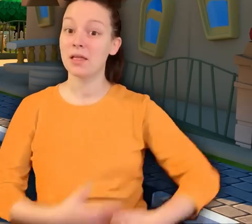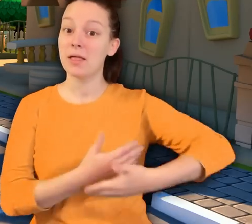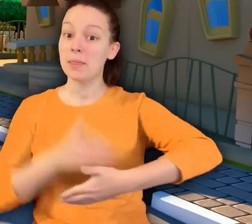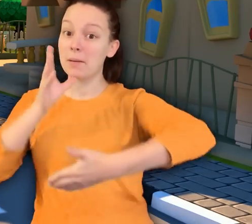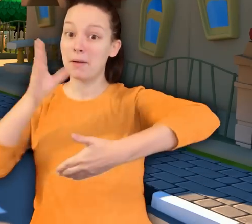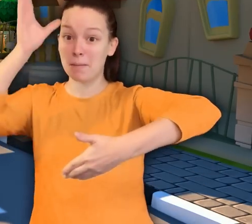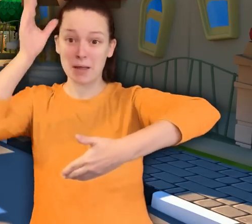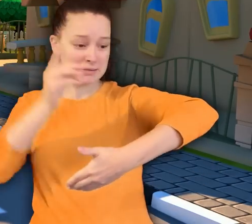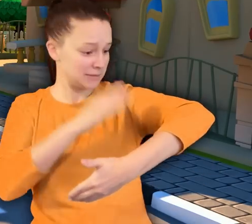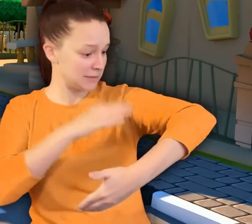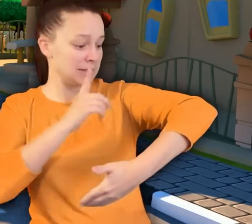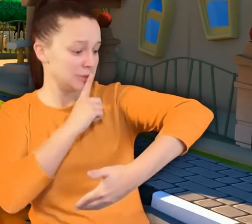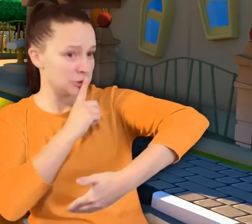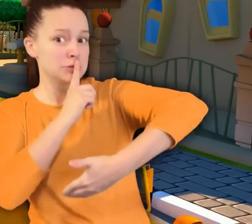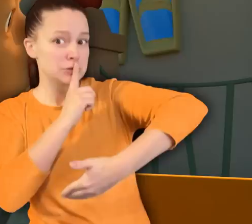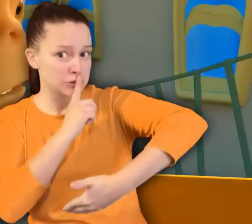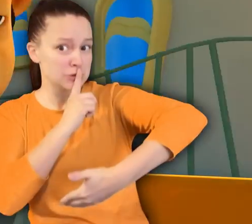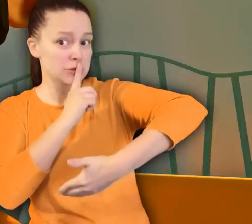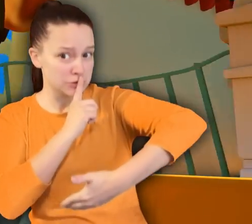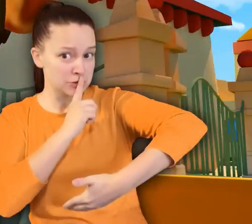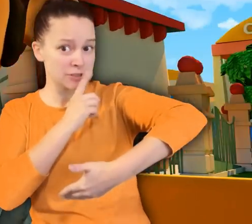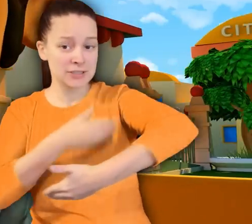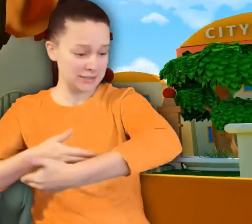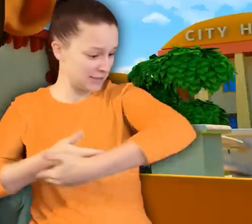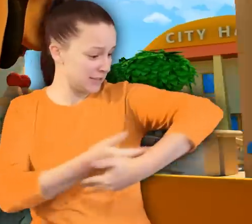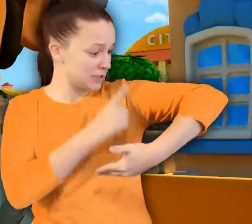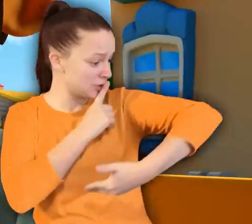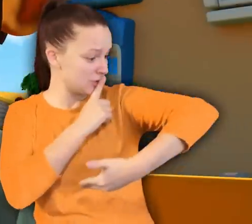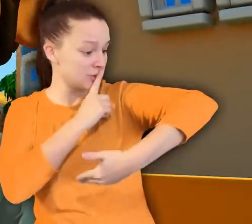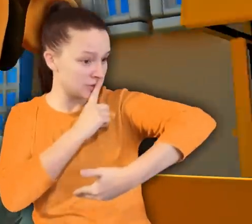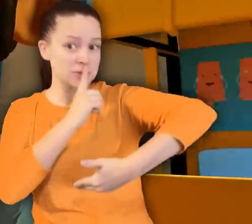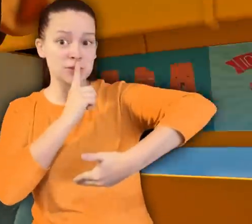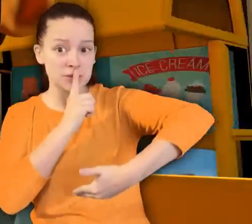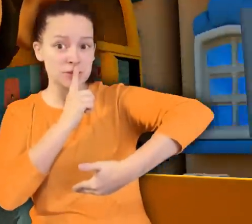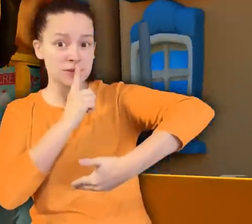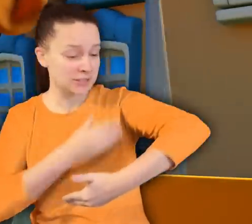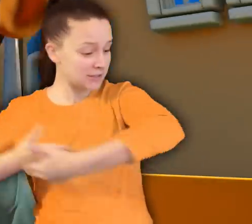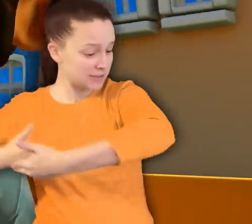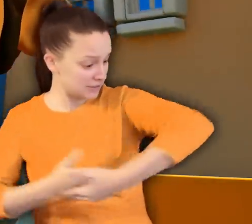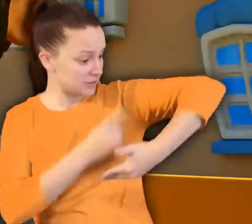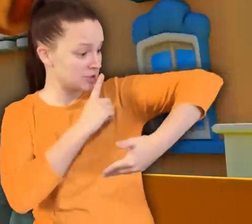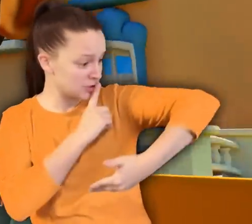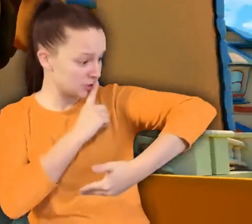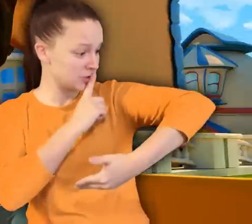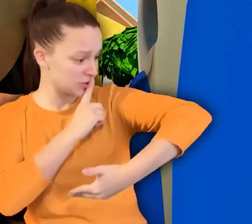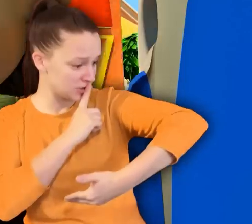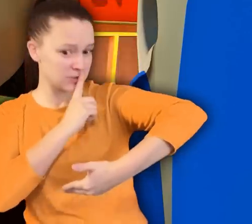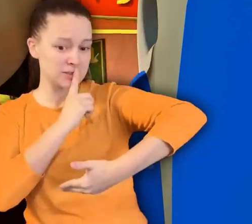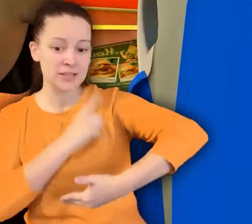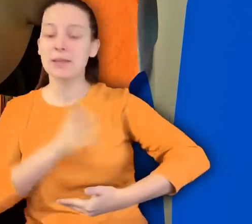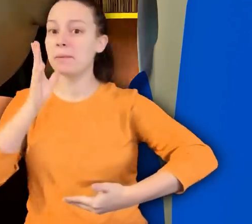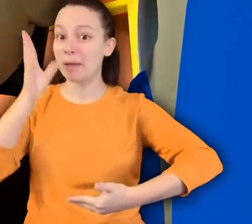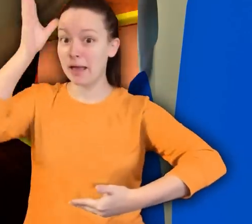the parents on the bus go hush hush hush hush hush hush hush